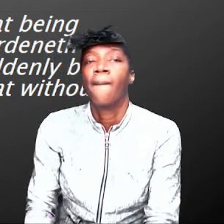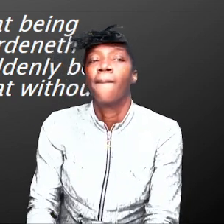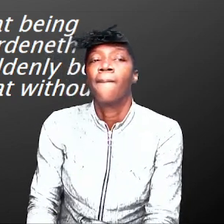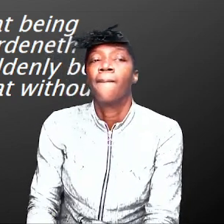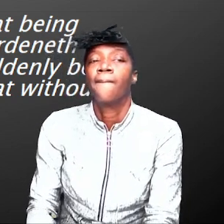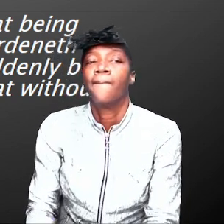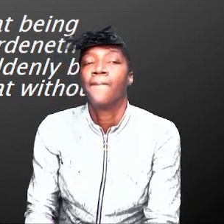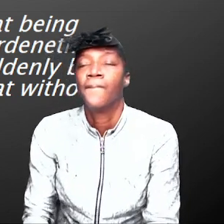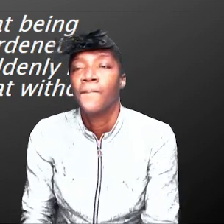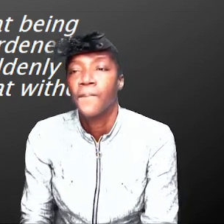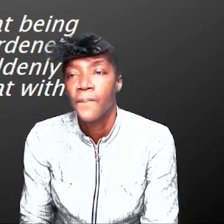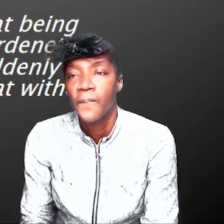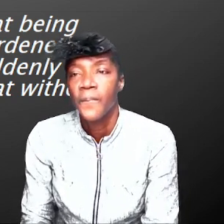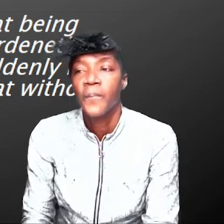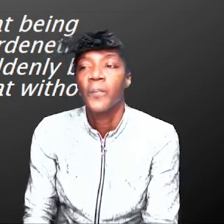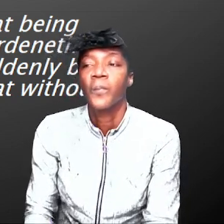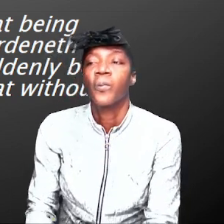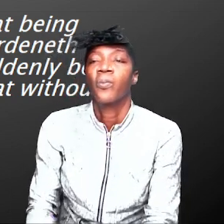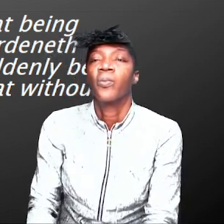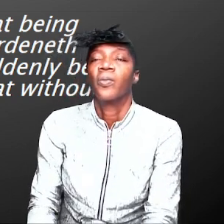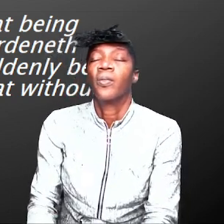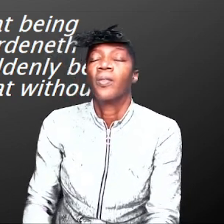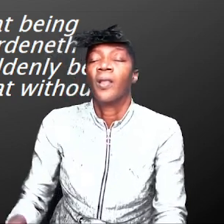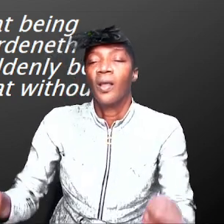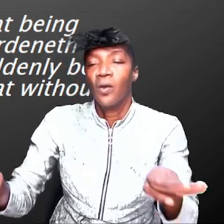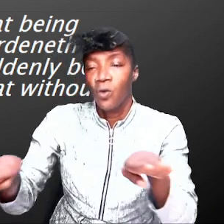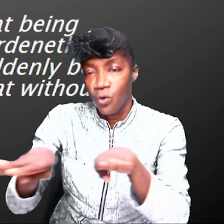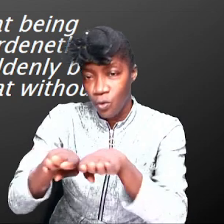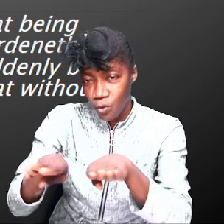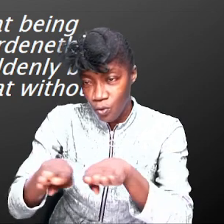And with that, I close tonight.